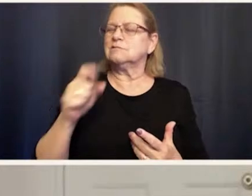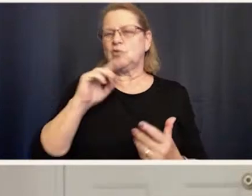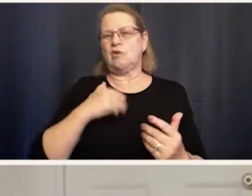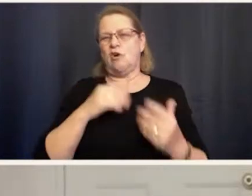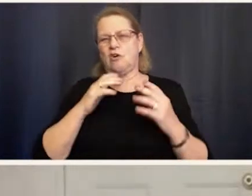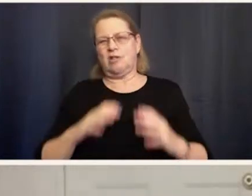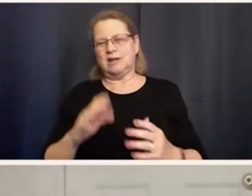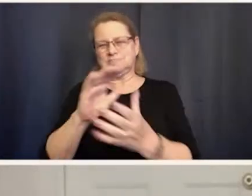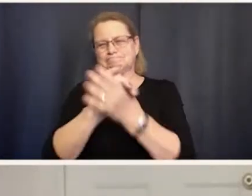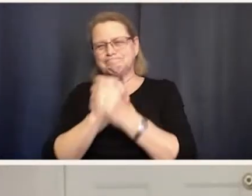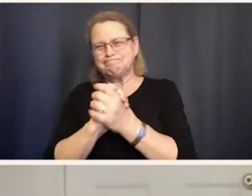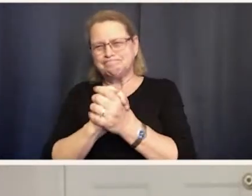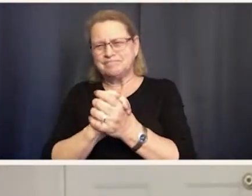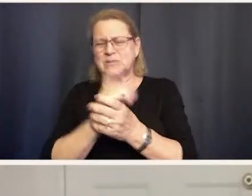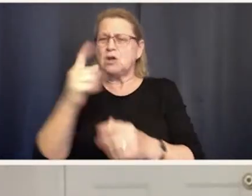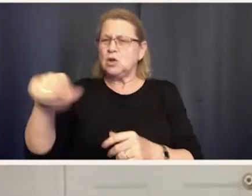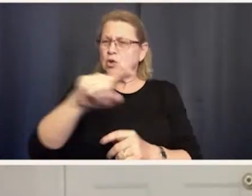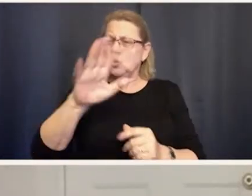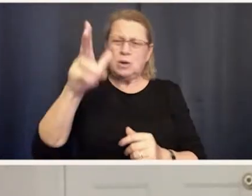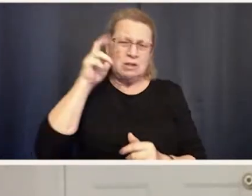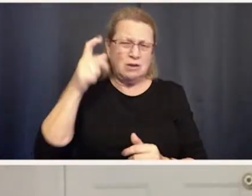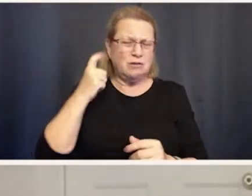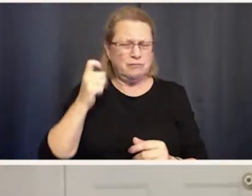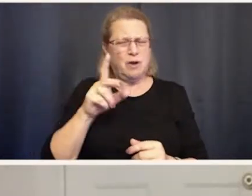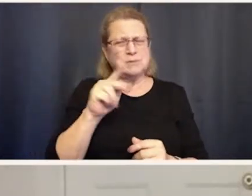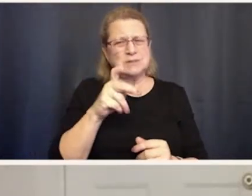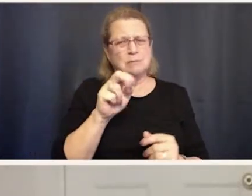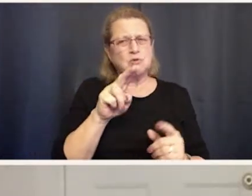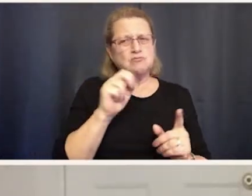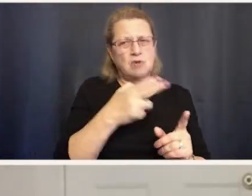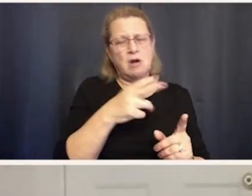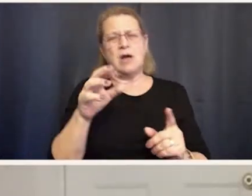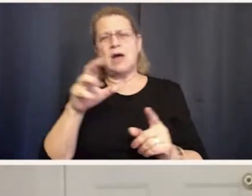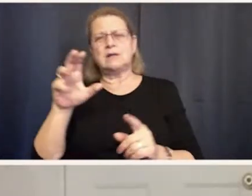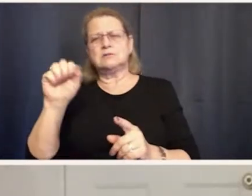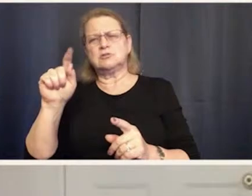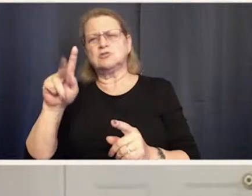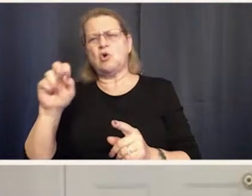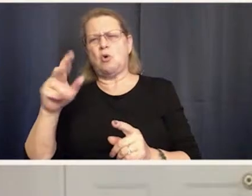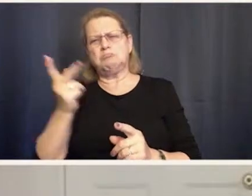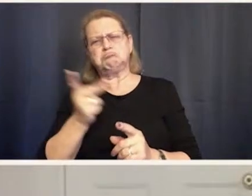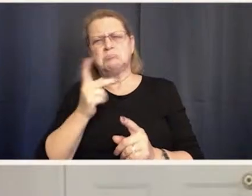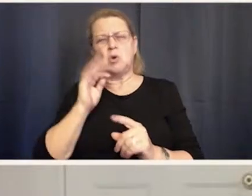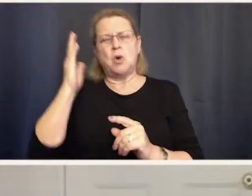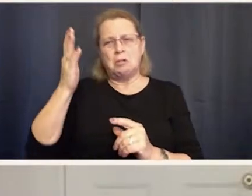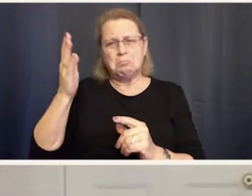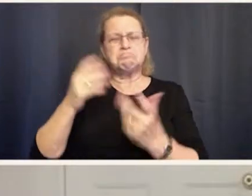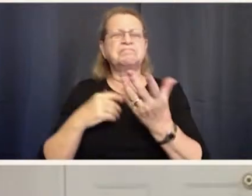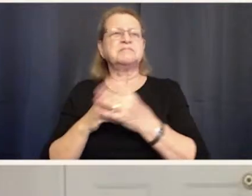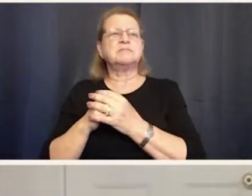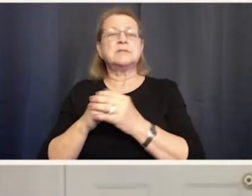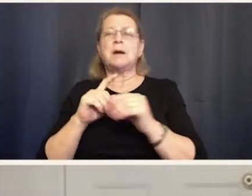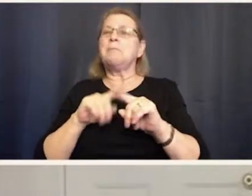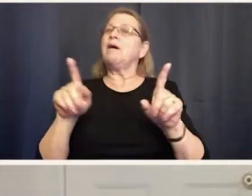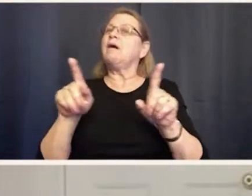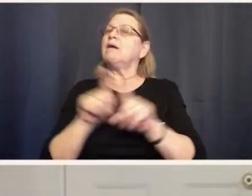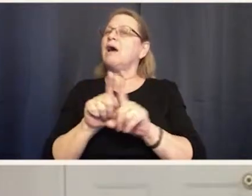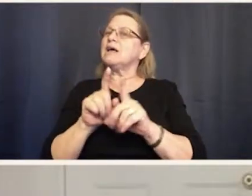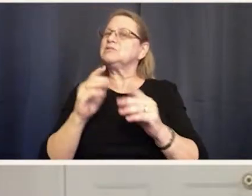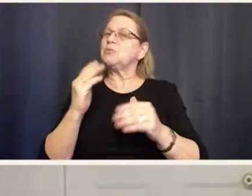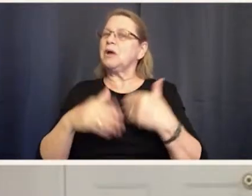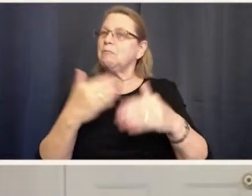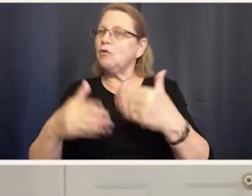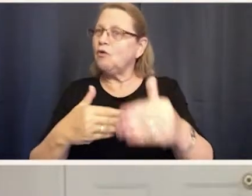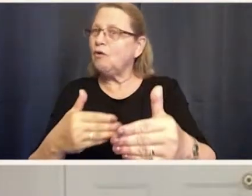Congratulations. You will be hearing from Deborah and Stone in just a moment. So as we move into our event, I would like